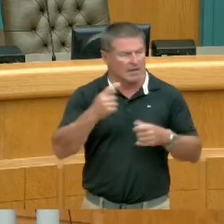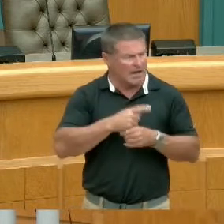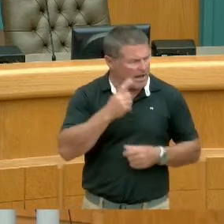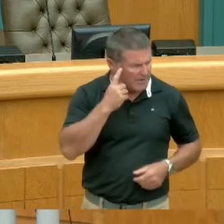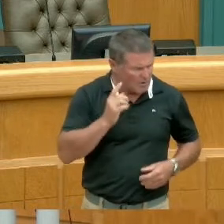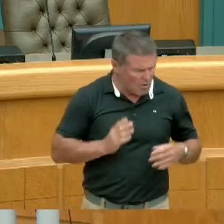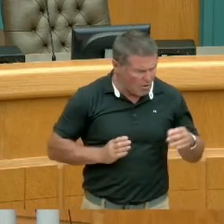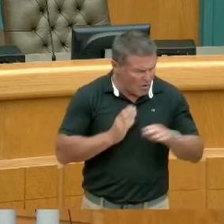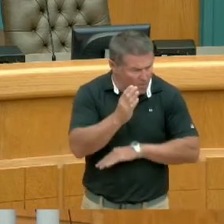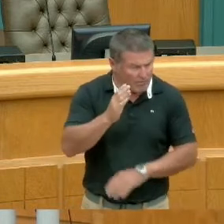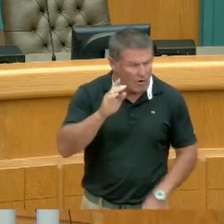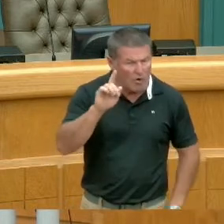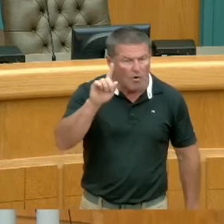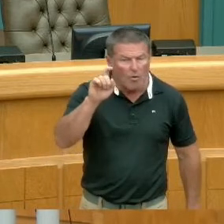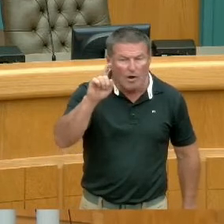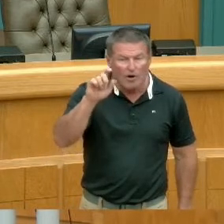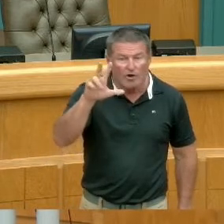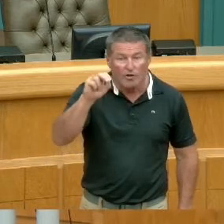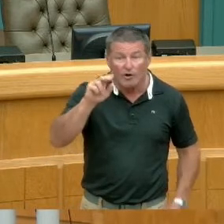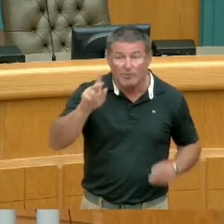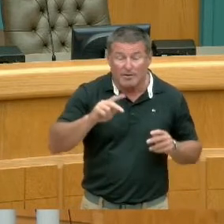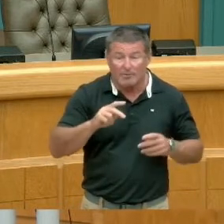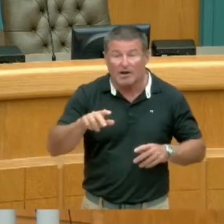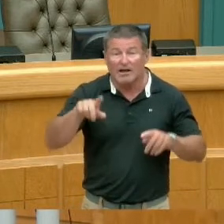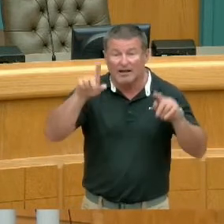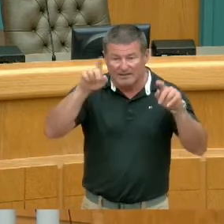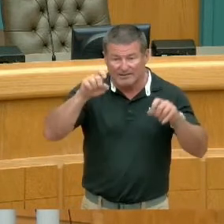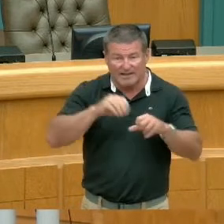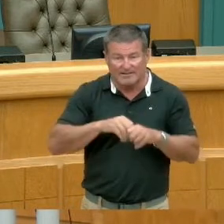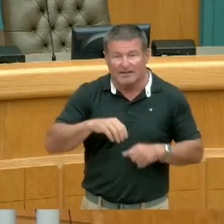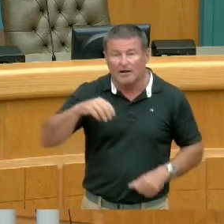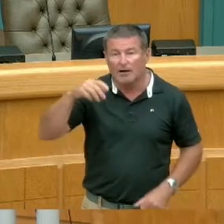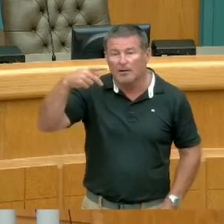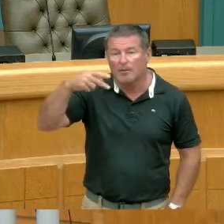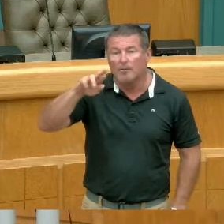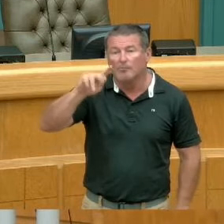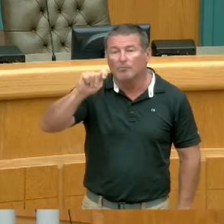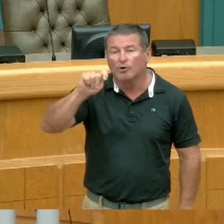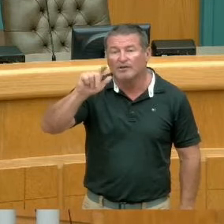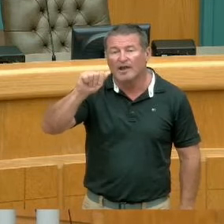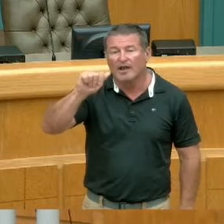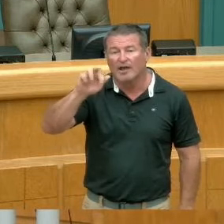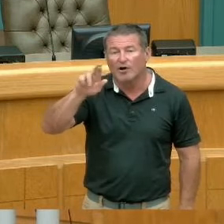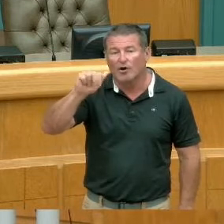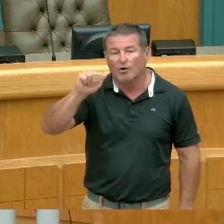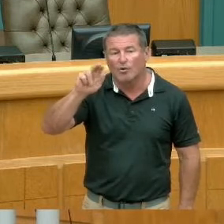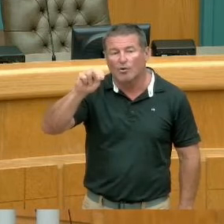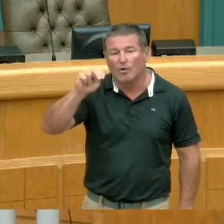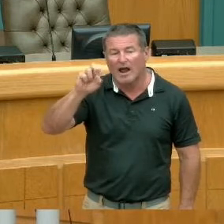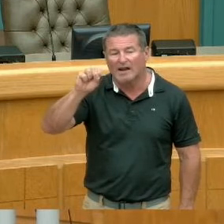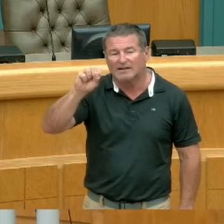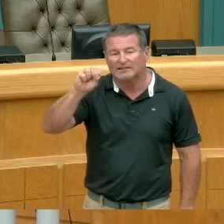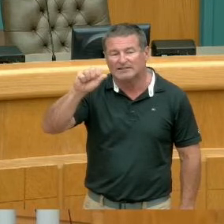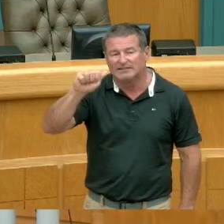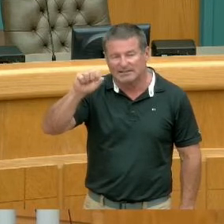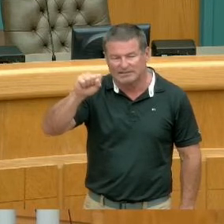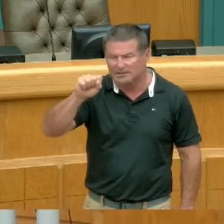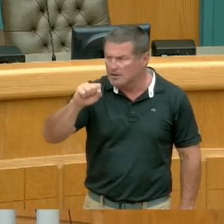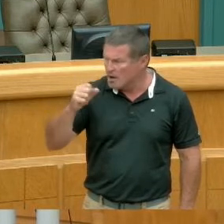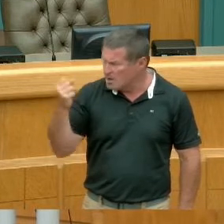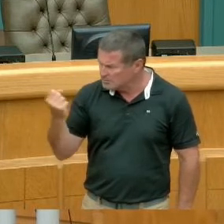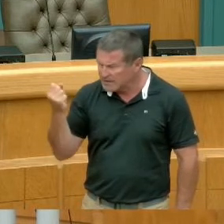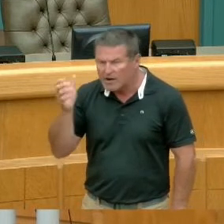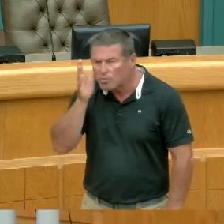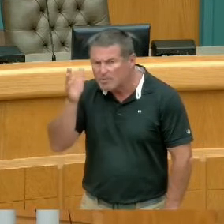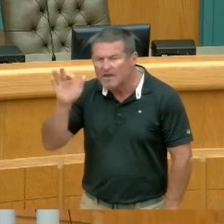over 130 people who tested in Port Aransas, so thank you to the Guard. And I believe on Saturday they'll be in Flower Bluff, and